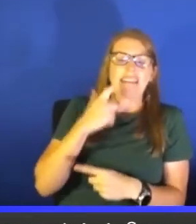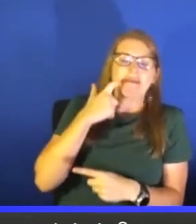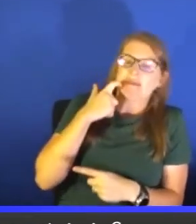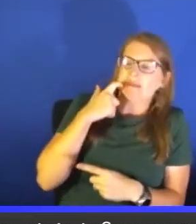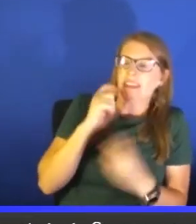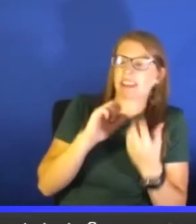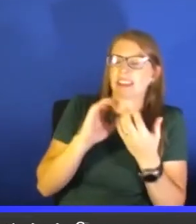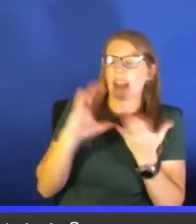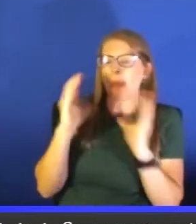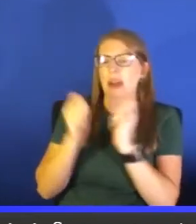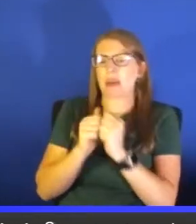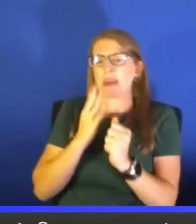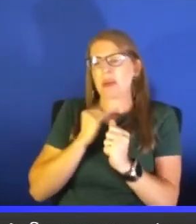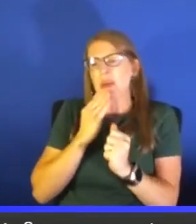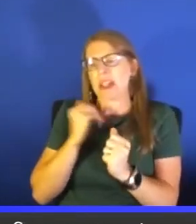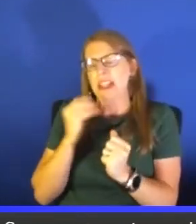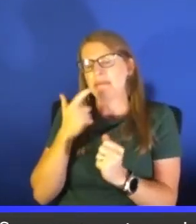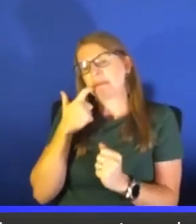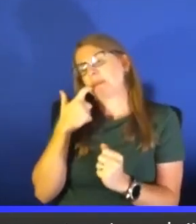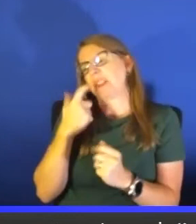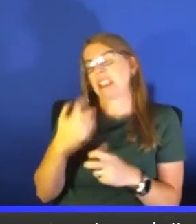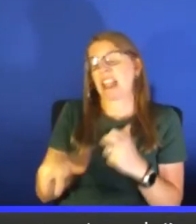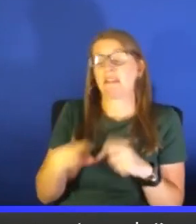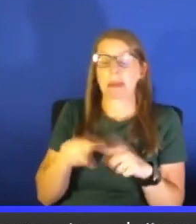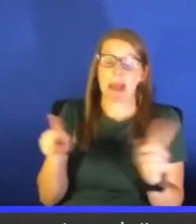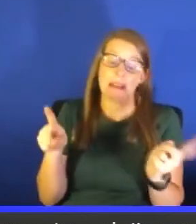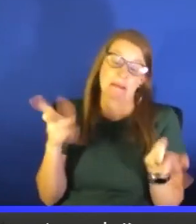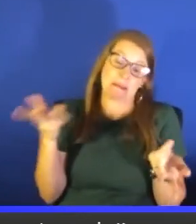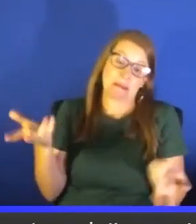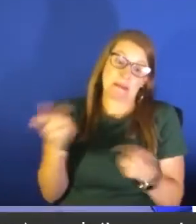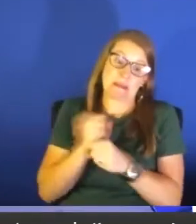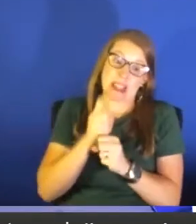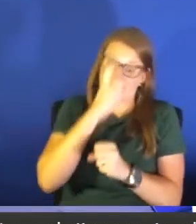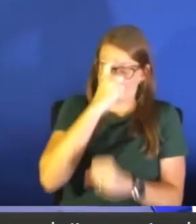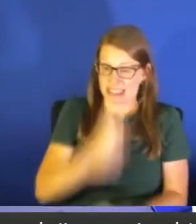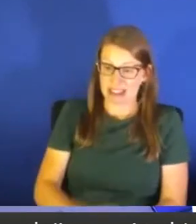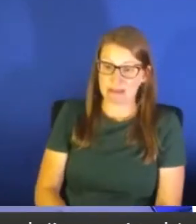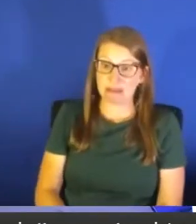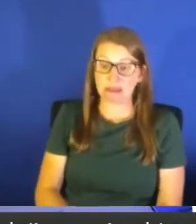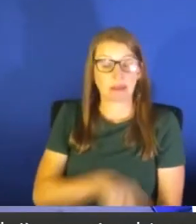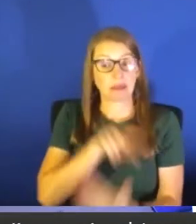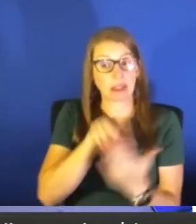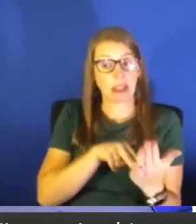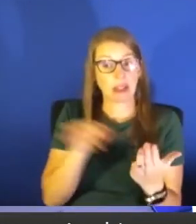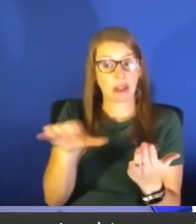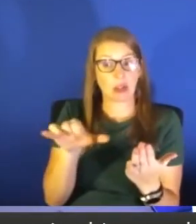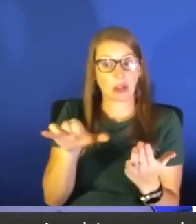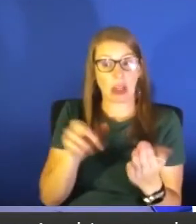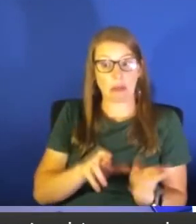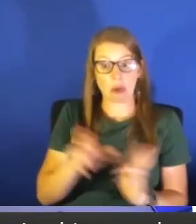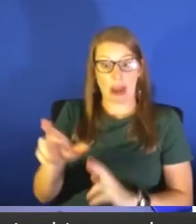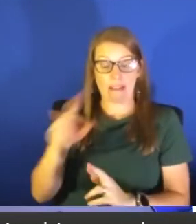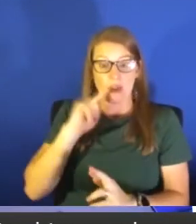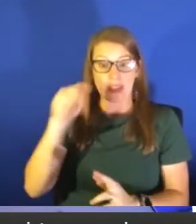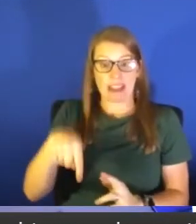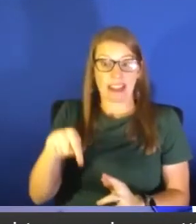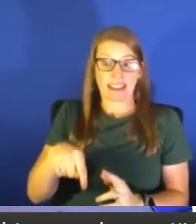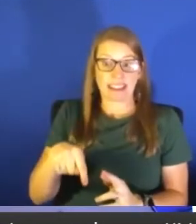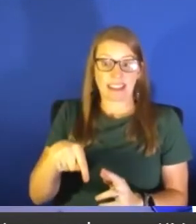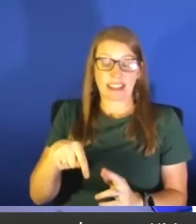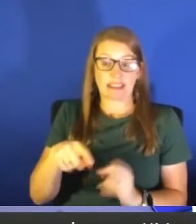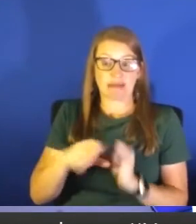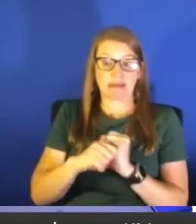sweet addiction is a little bit tough, but certainly it seems to make sense. And I read, too, when I was getting ready for this update, that